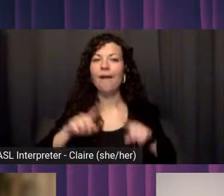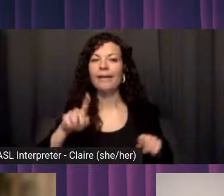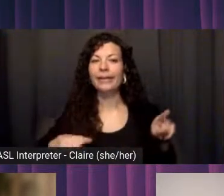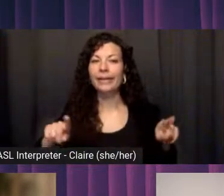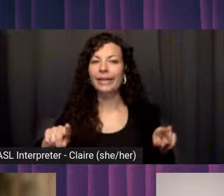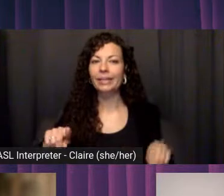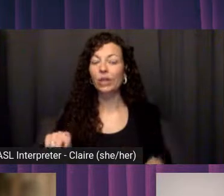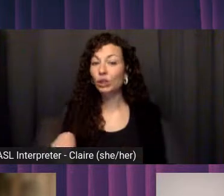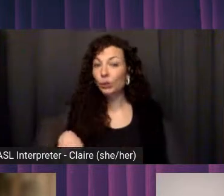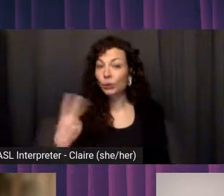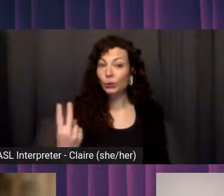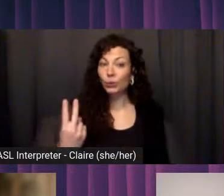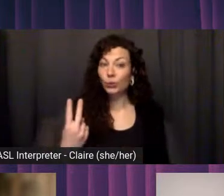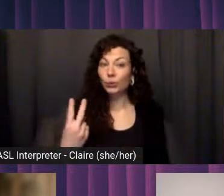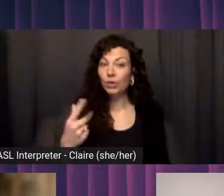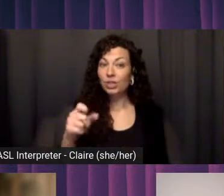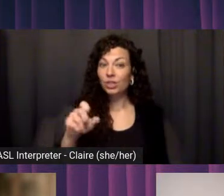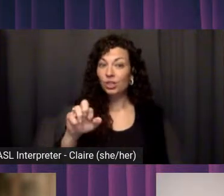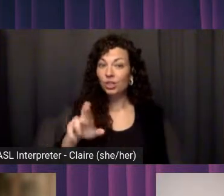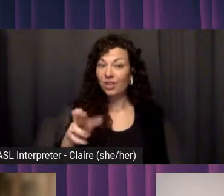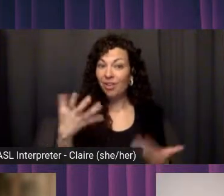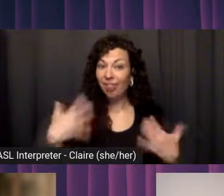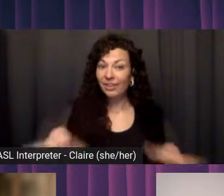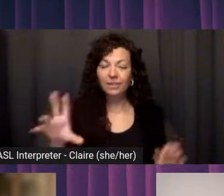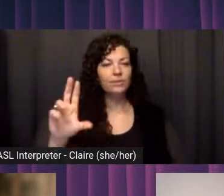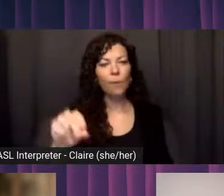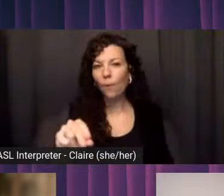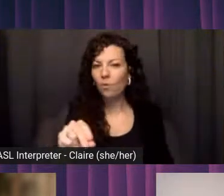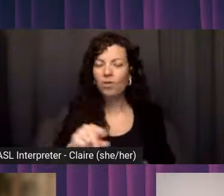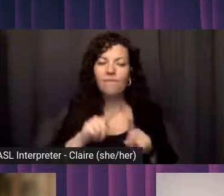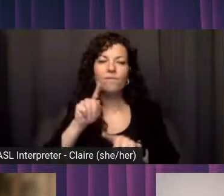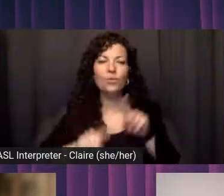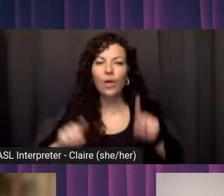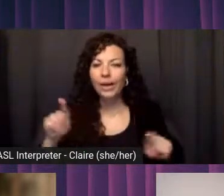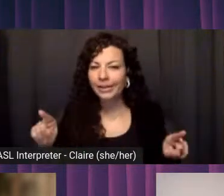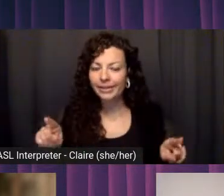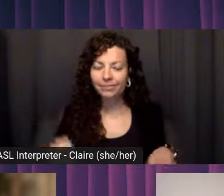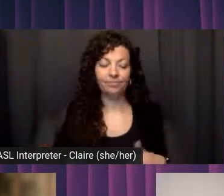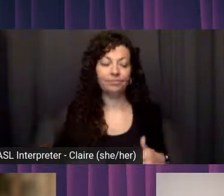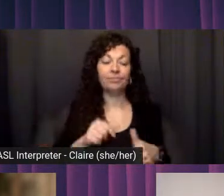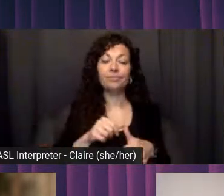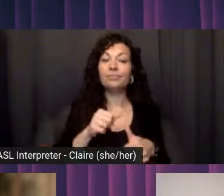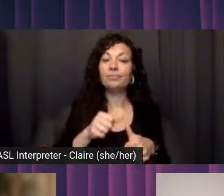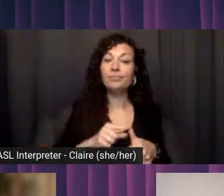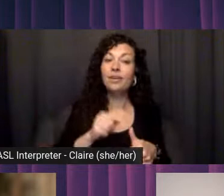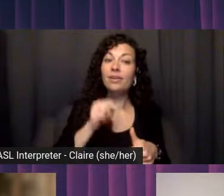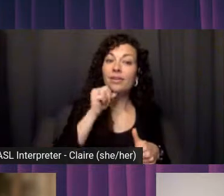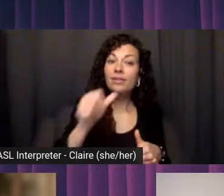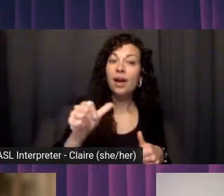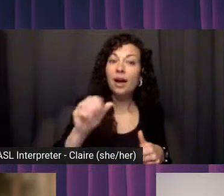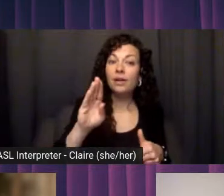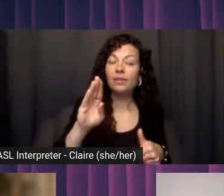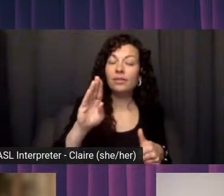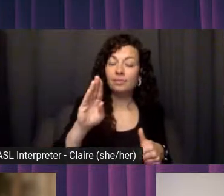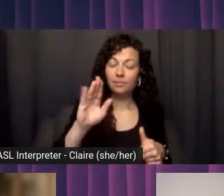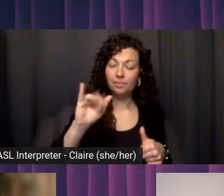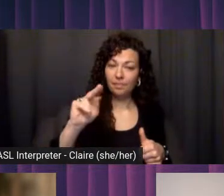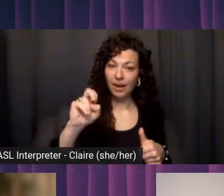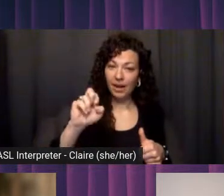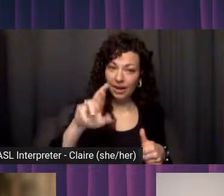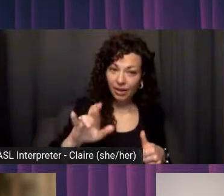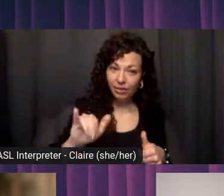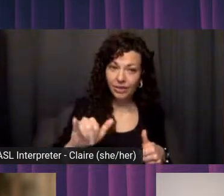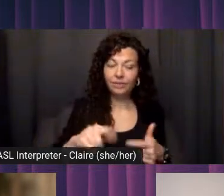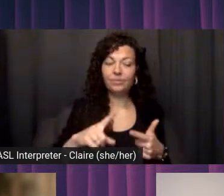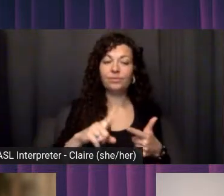For trans people, for non-binary people, for intersex individuals, right? Like, there are just varieties of gender, and